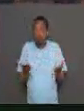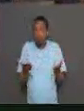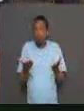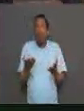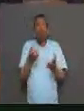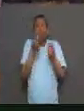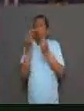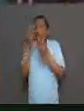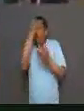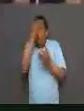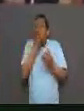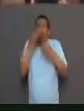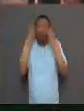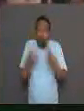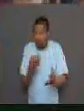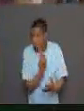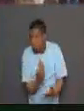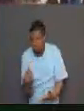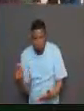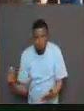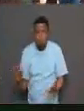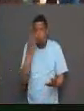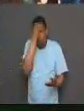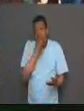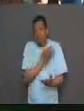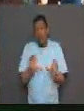than 15 million children.